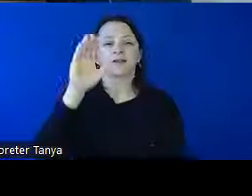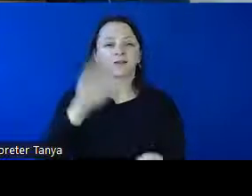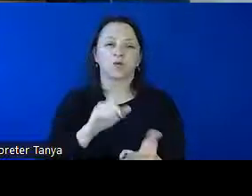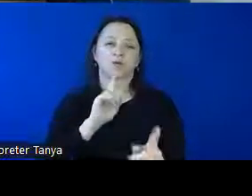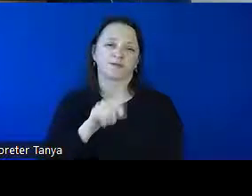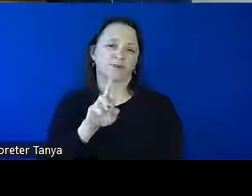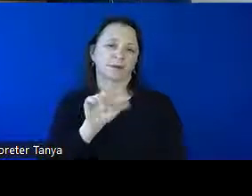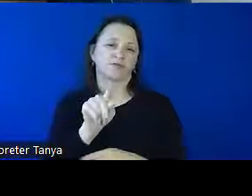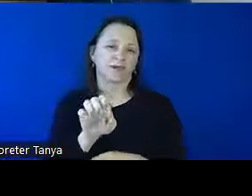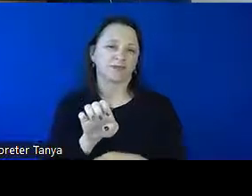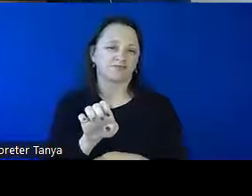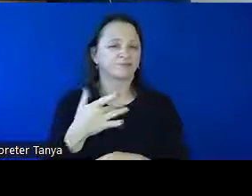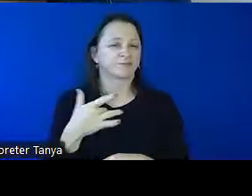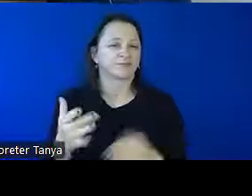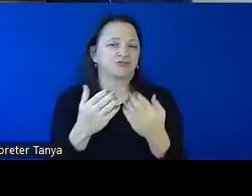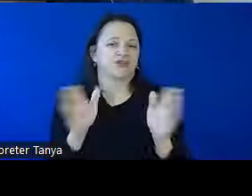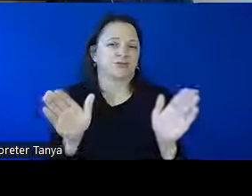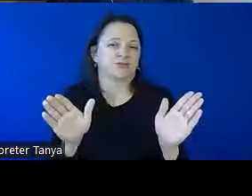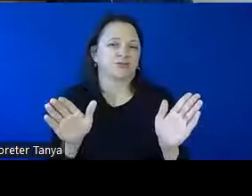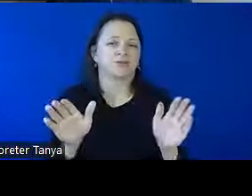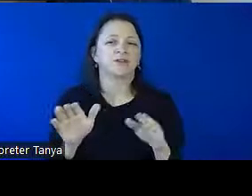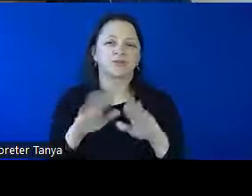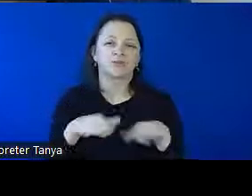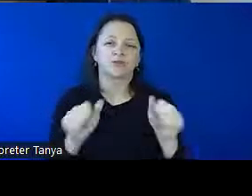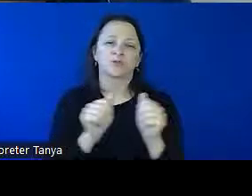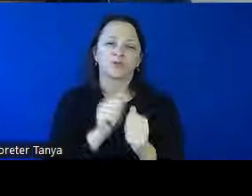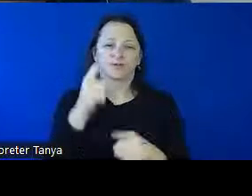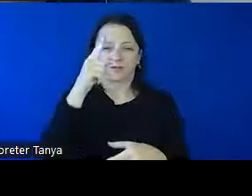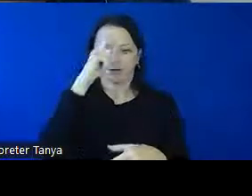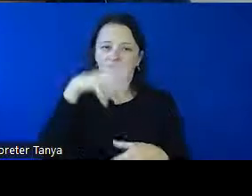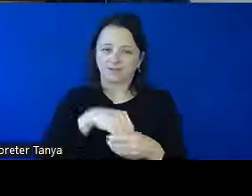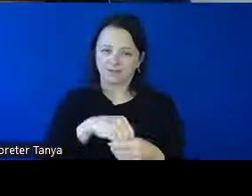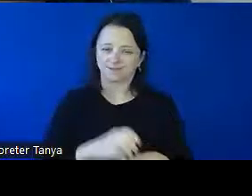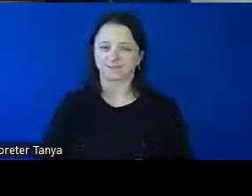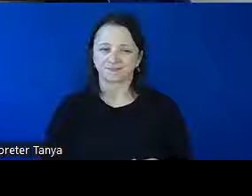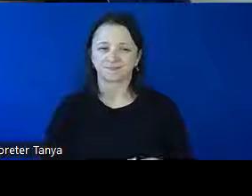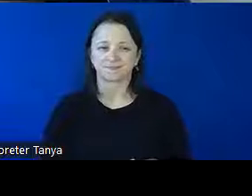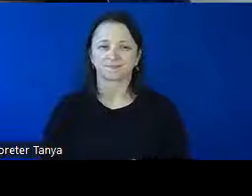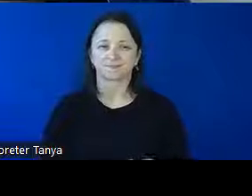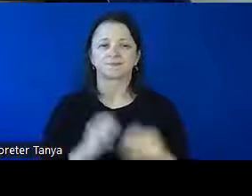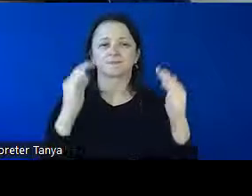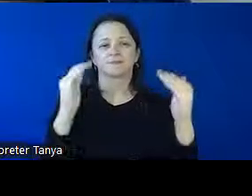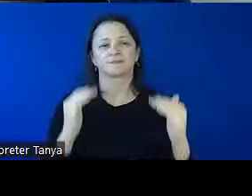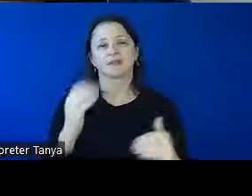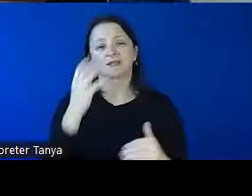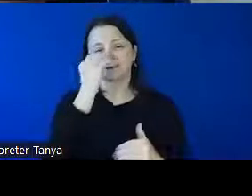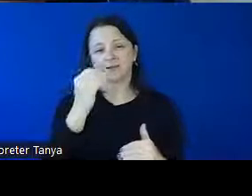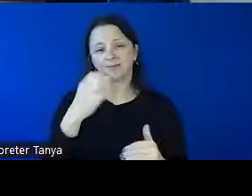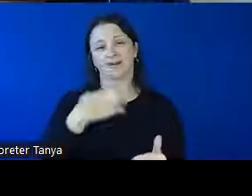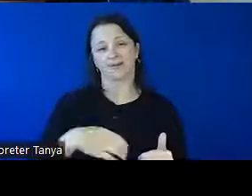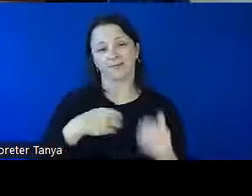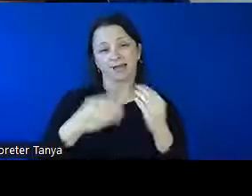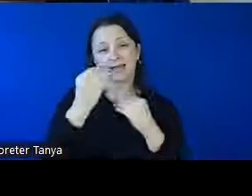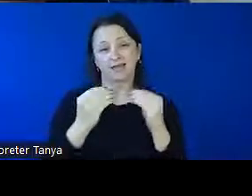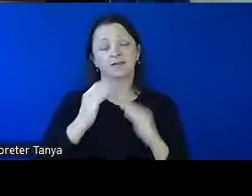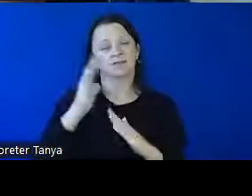rate than in children with autism. Sleep and appetite are the big concerns.